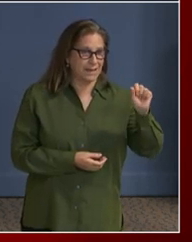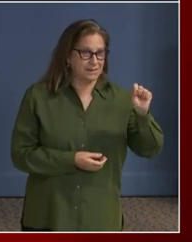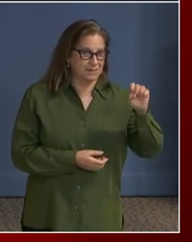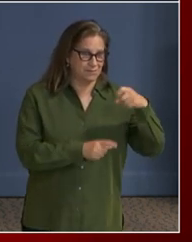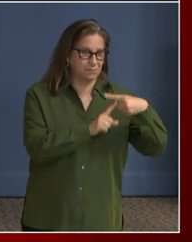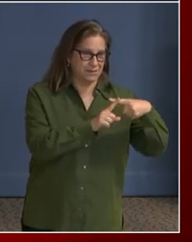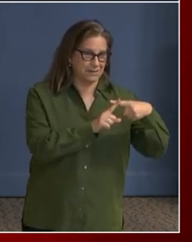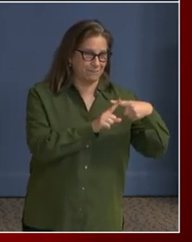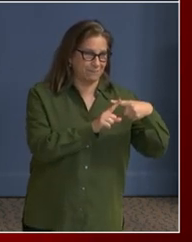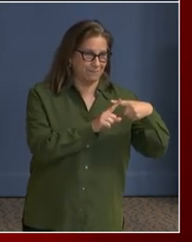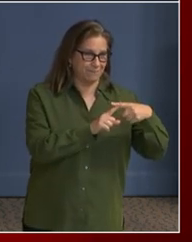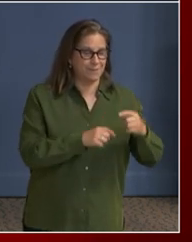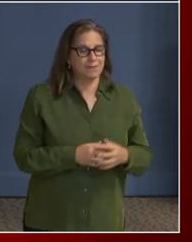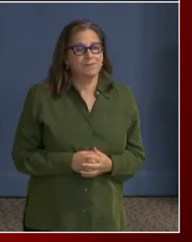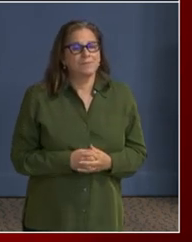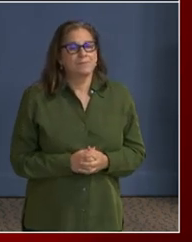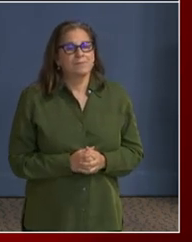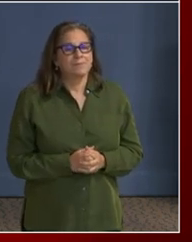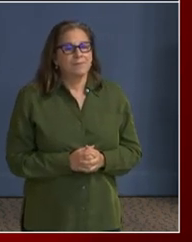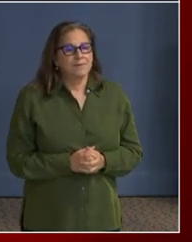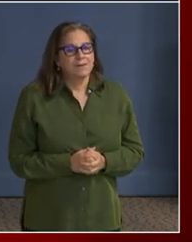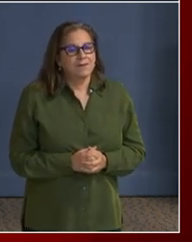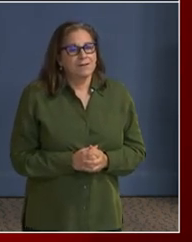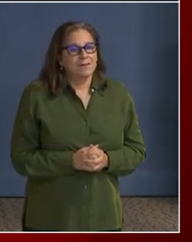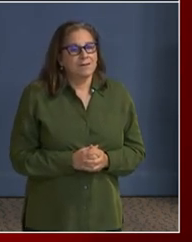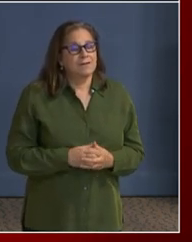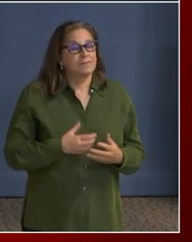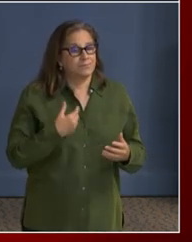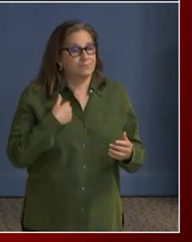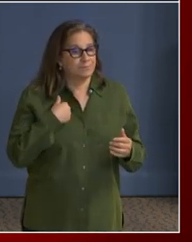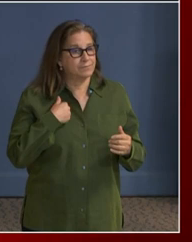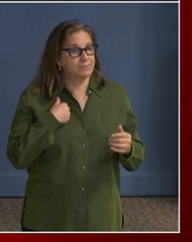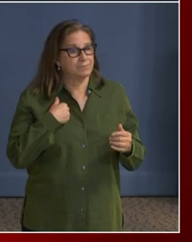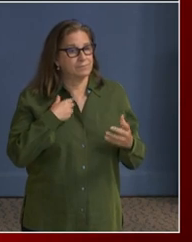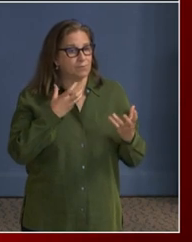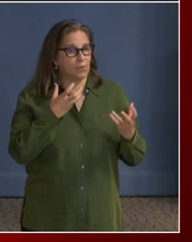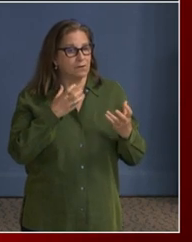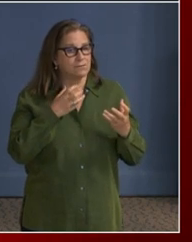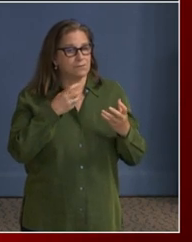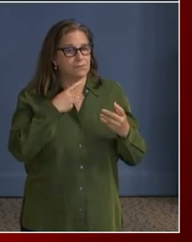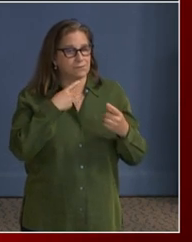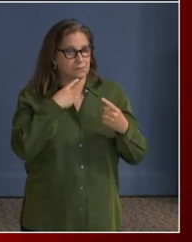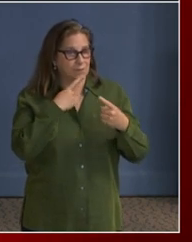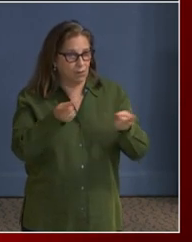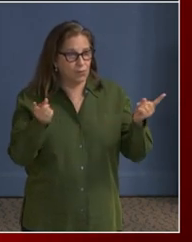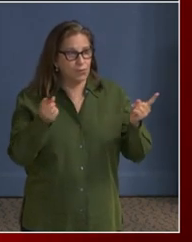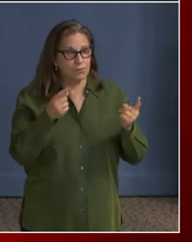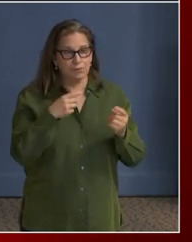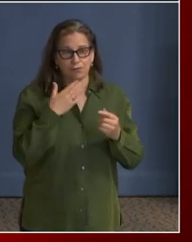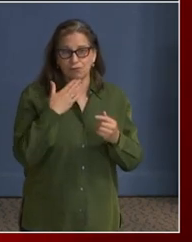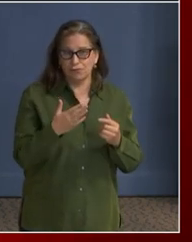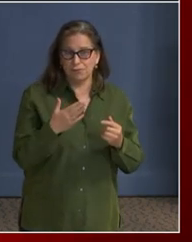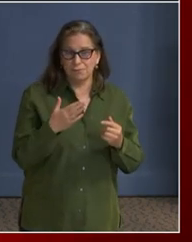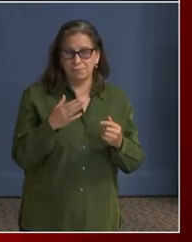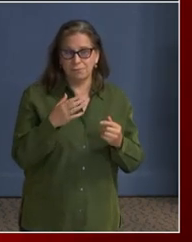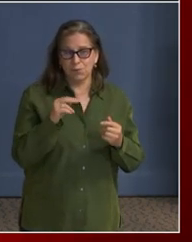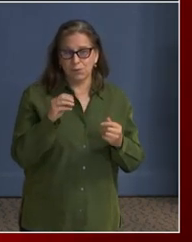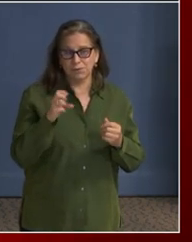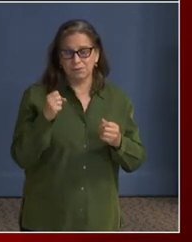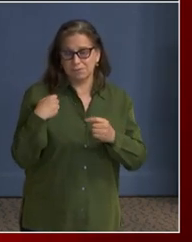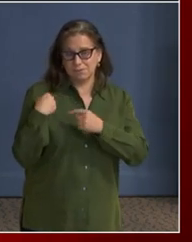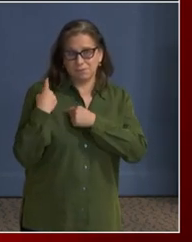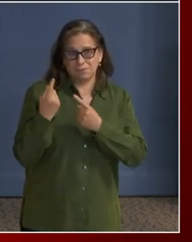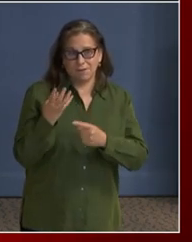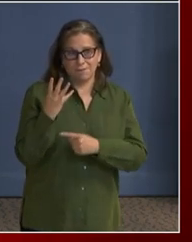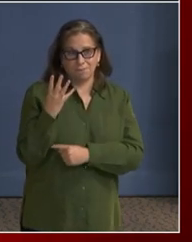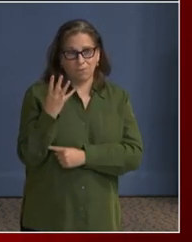able also to announce that we have had 4 days where we report no loss of